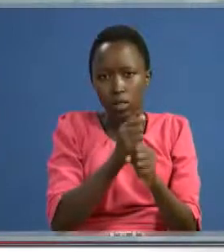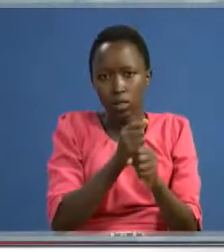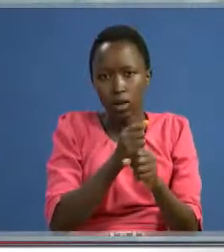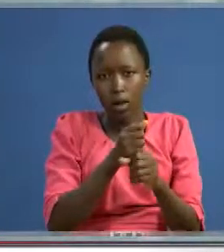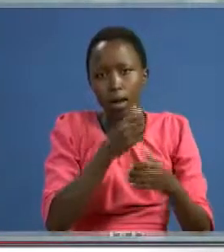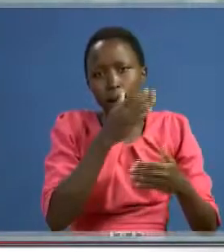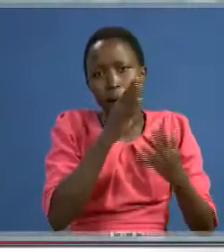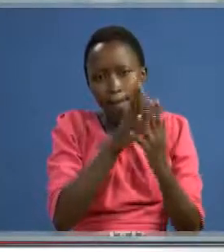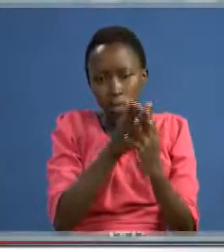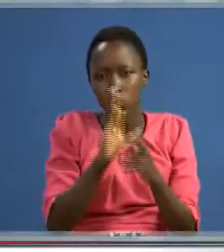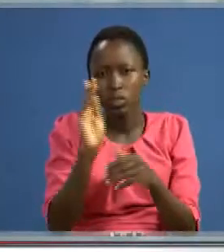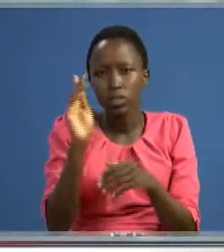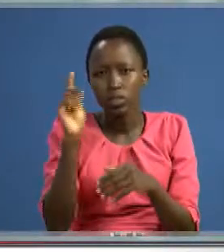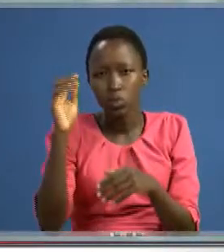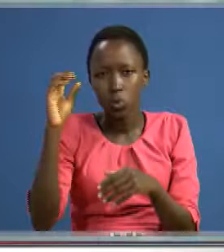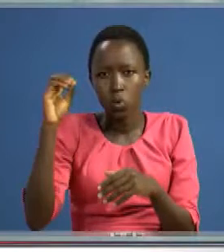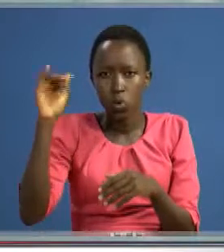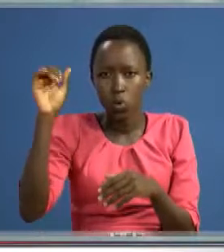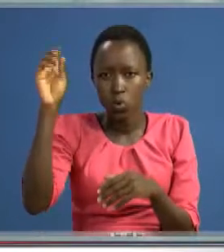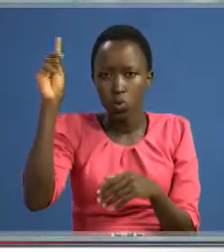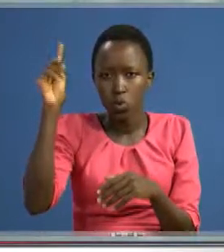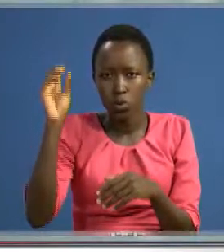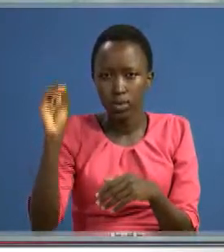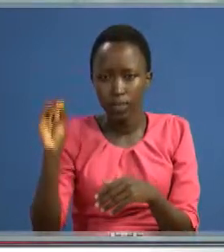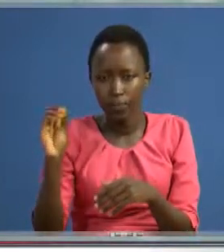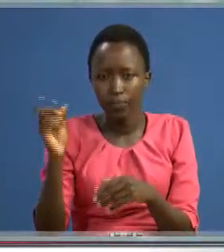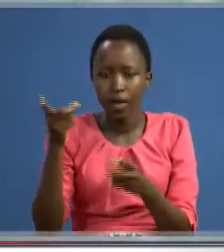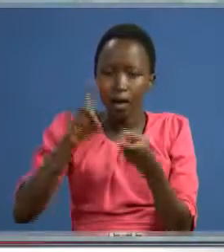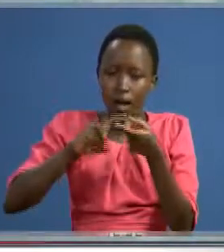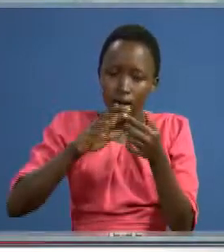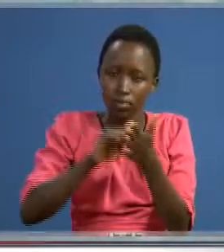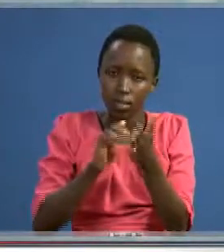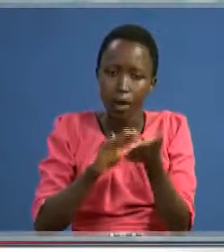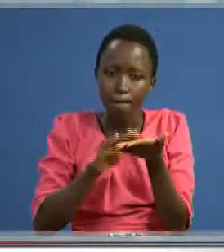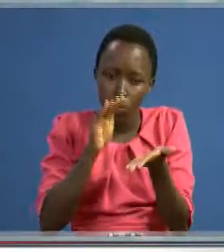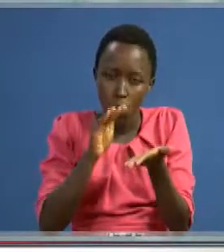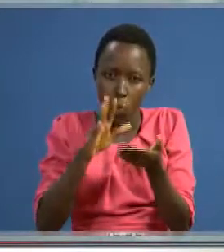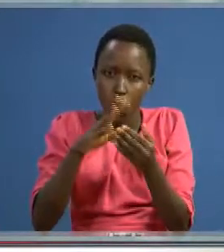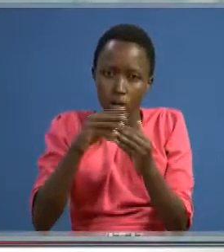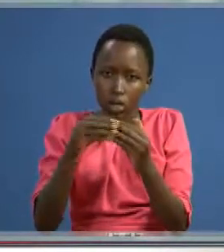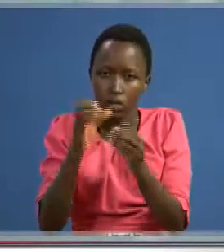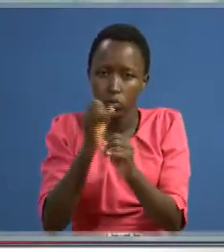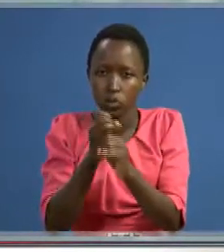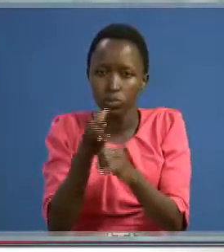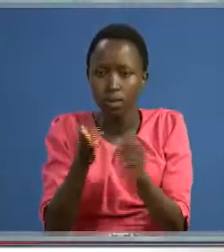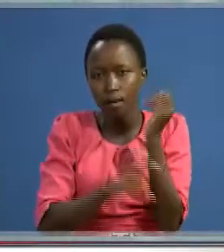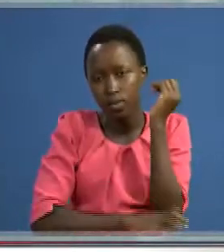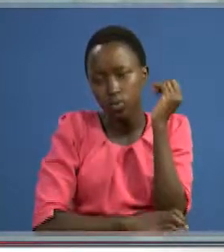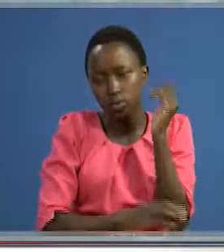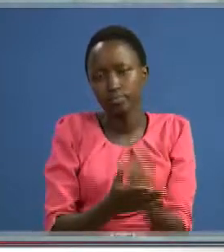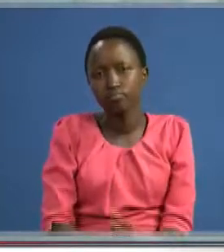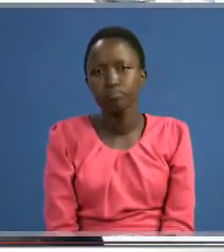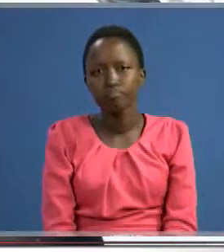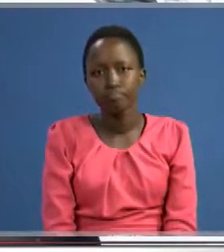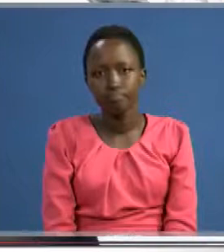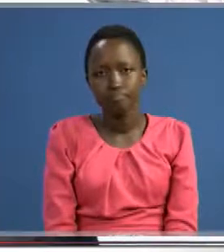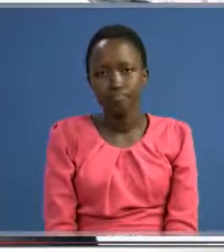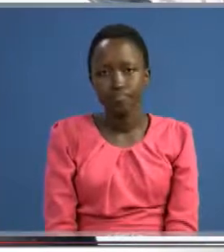between Toyota Kenya and Equity Bank Limited, added that it will further create jobs in the country.